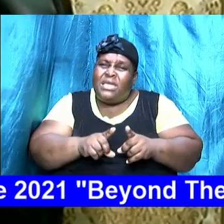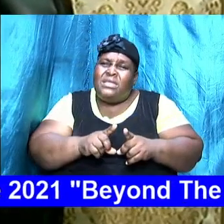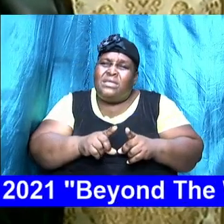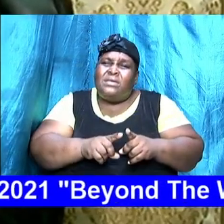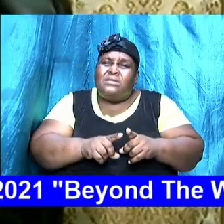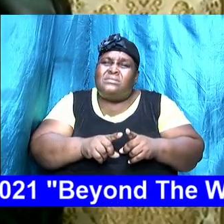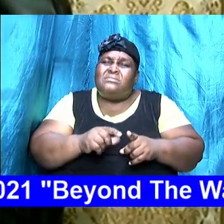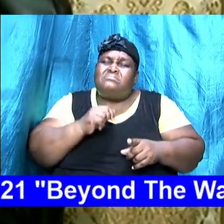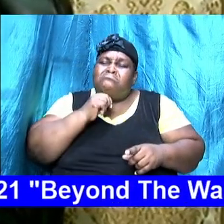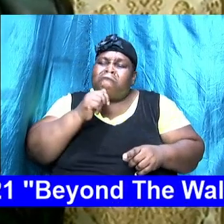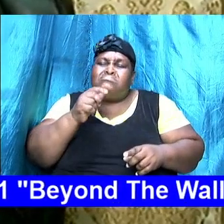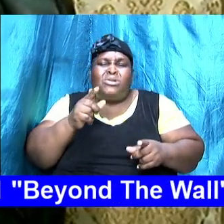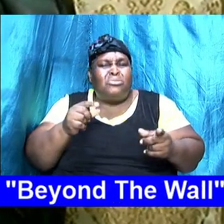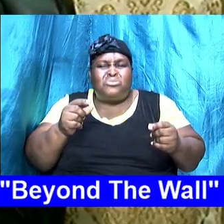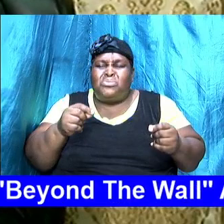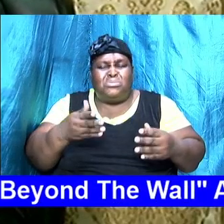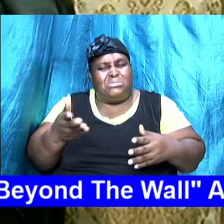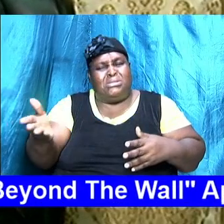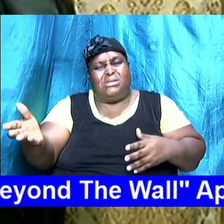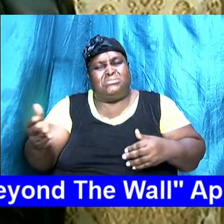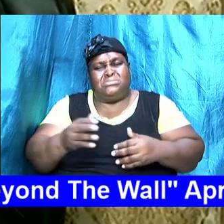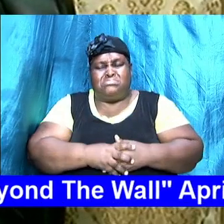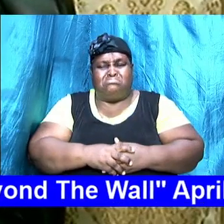We're going this way.